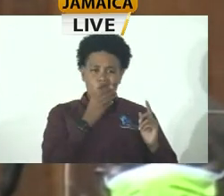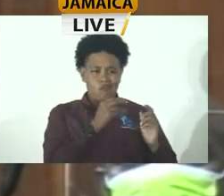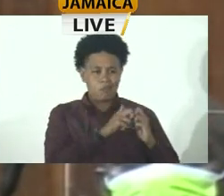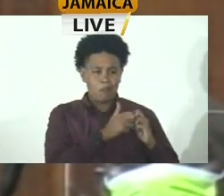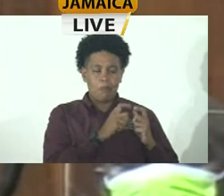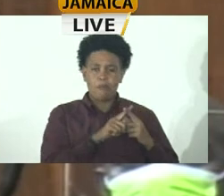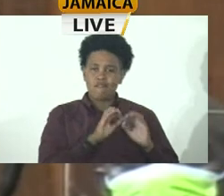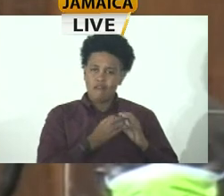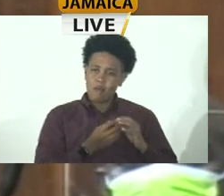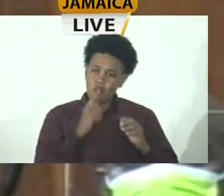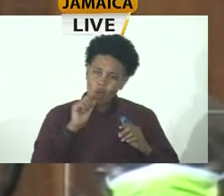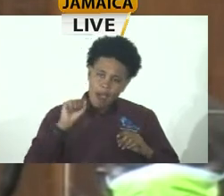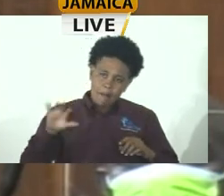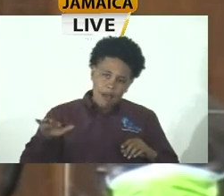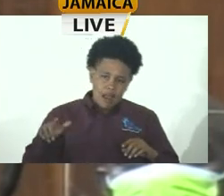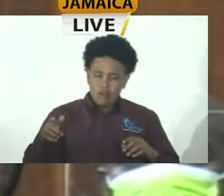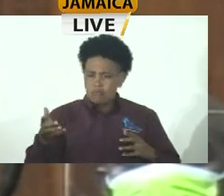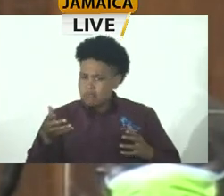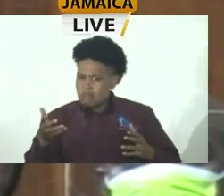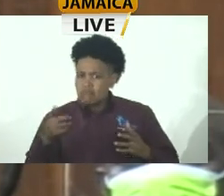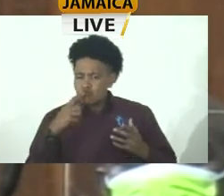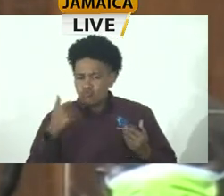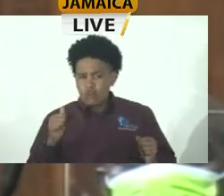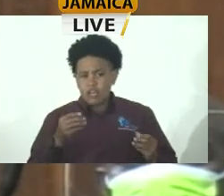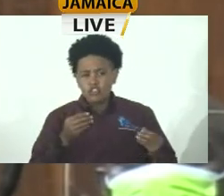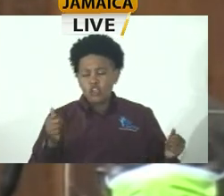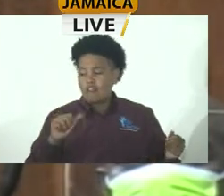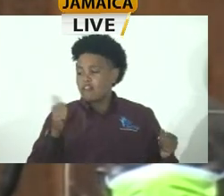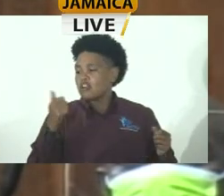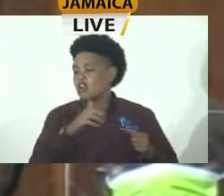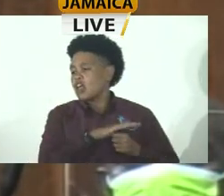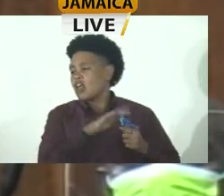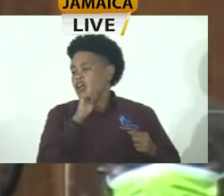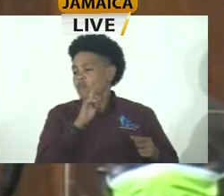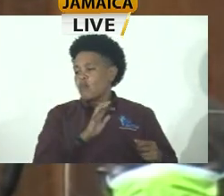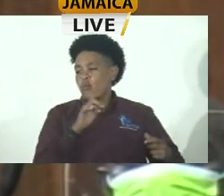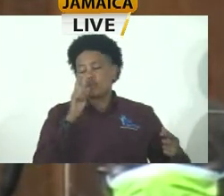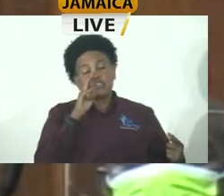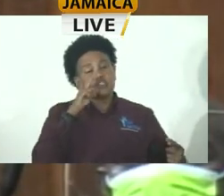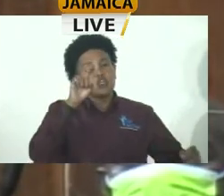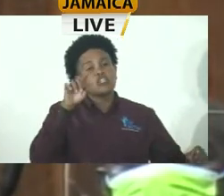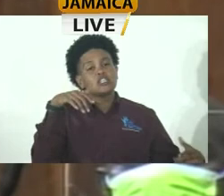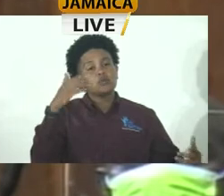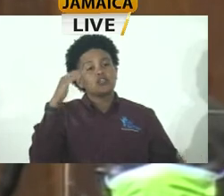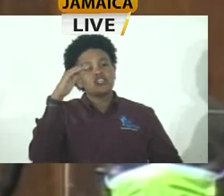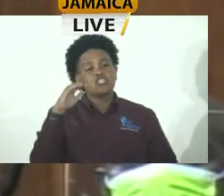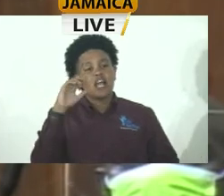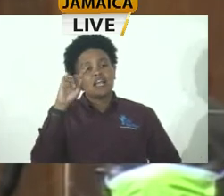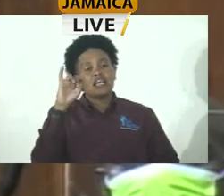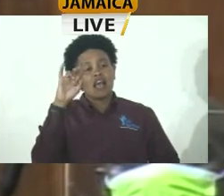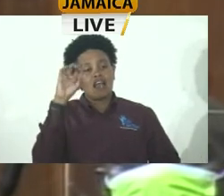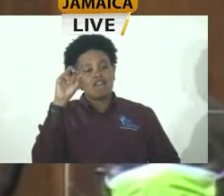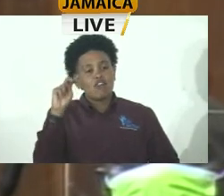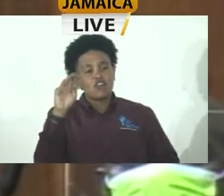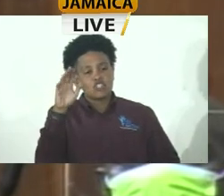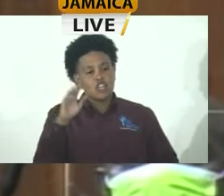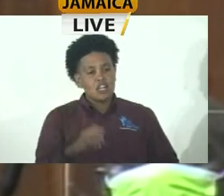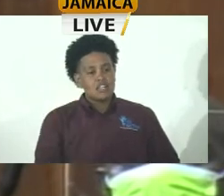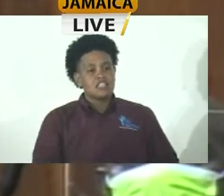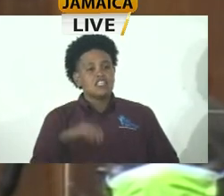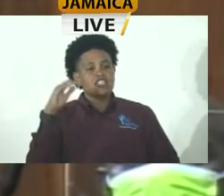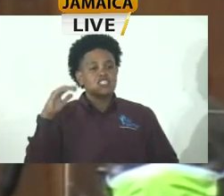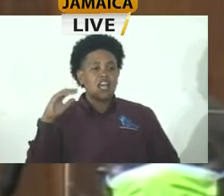a success story madam speaker another year of such great success madam speakers child diversion child